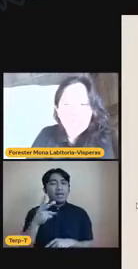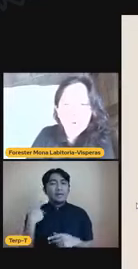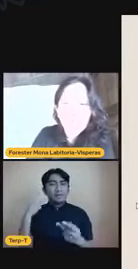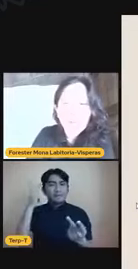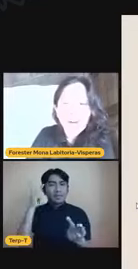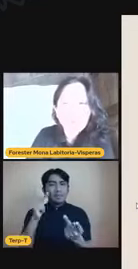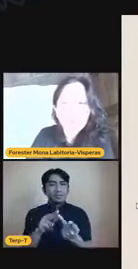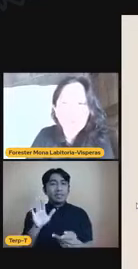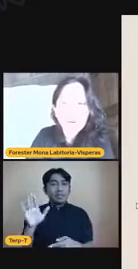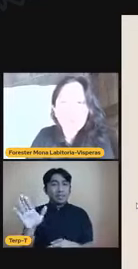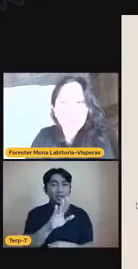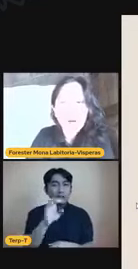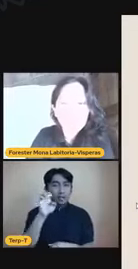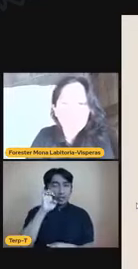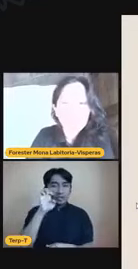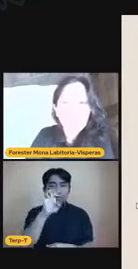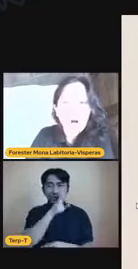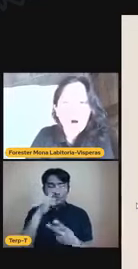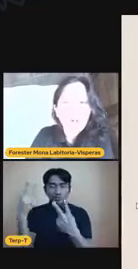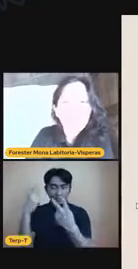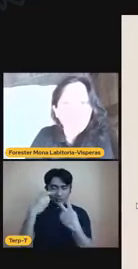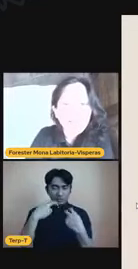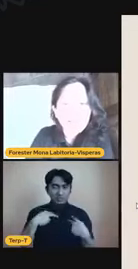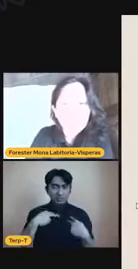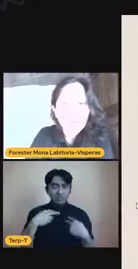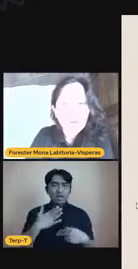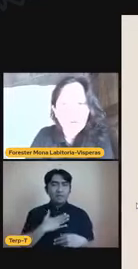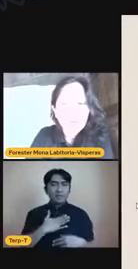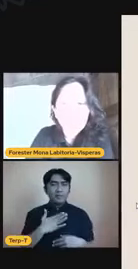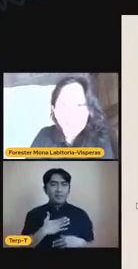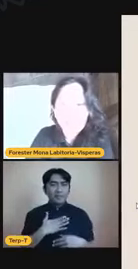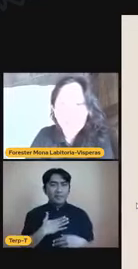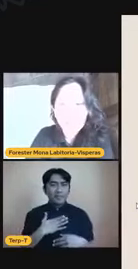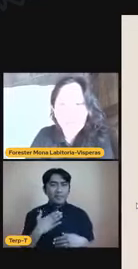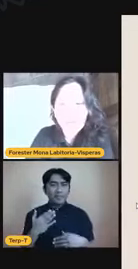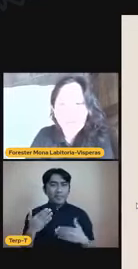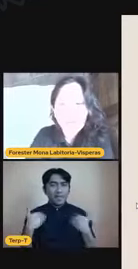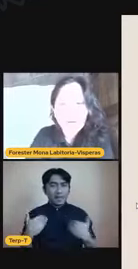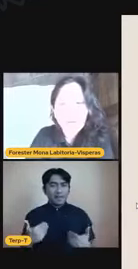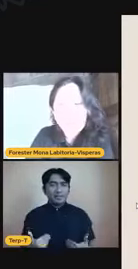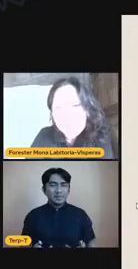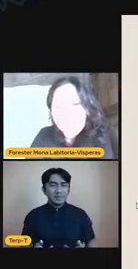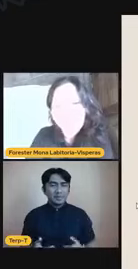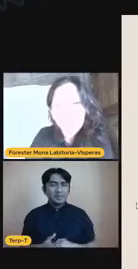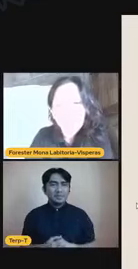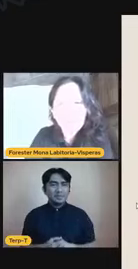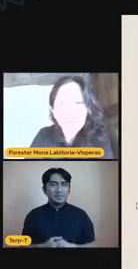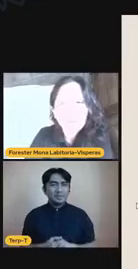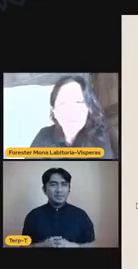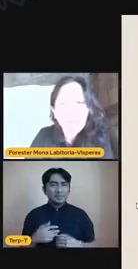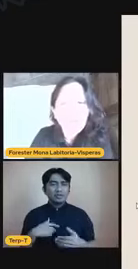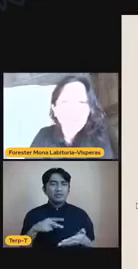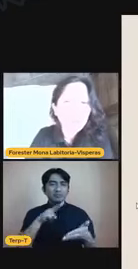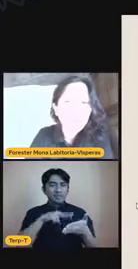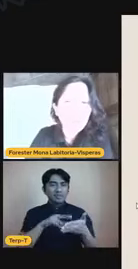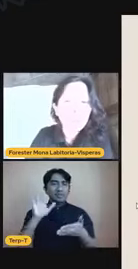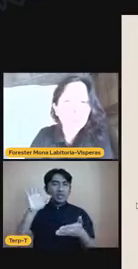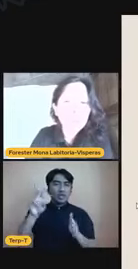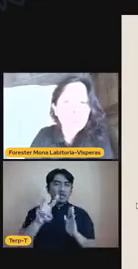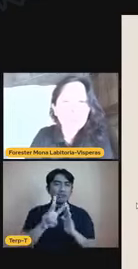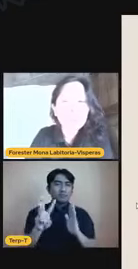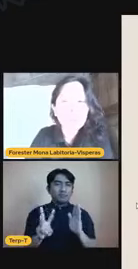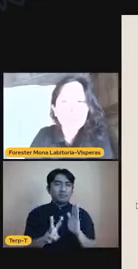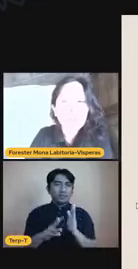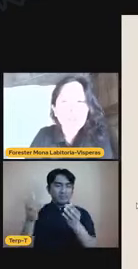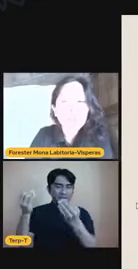eyes saw my unformed body. All the days ordained for me were written in your book before one of them came